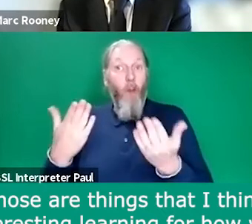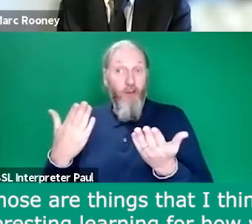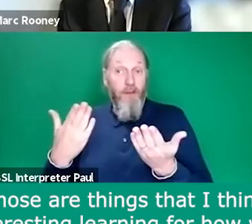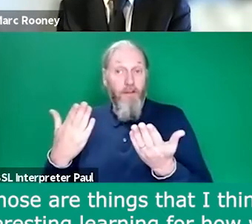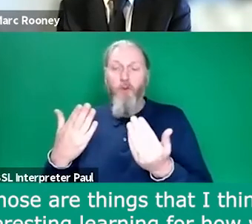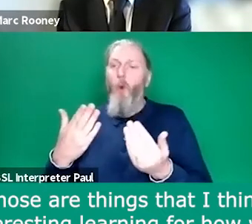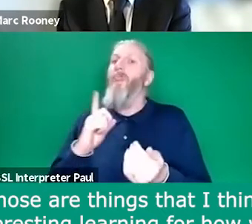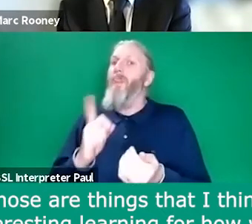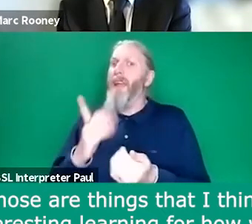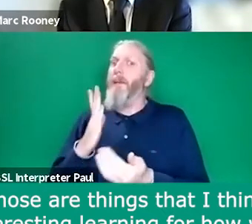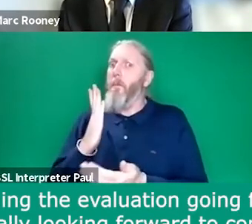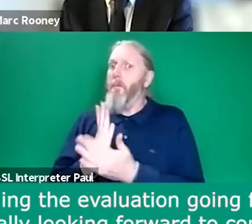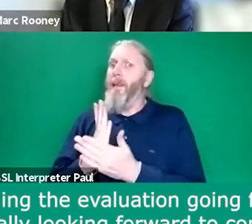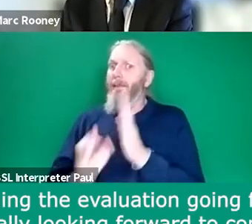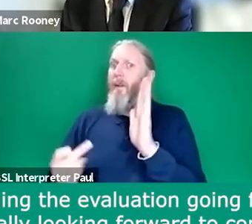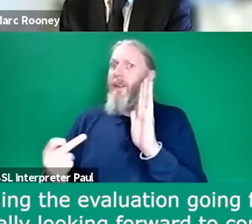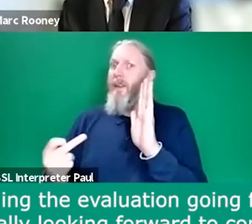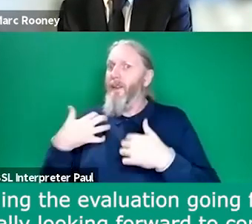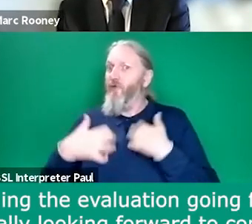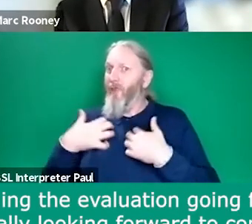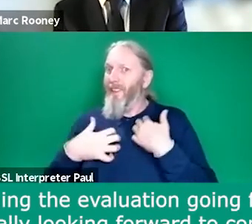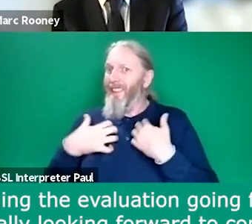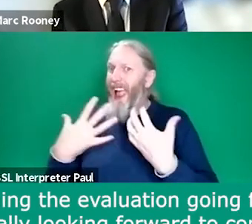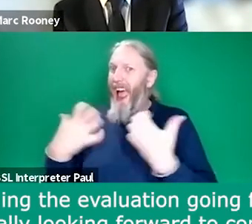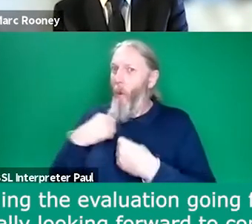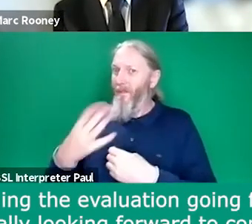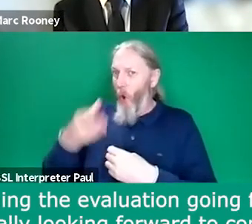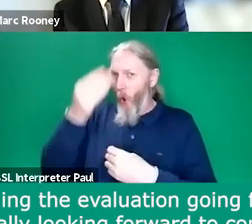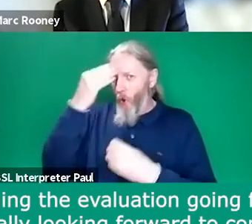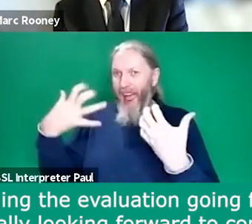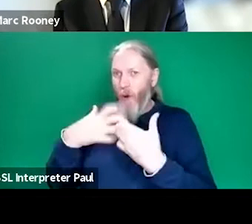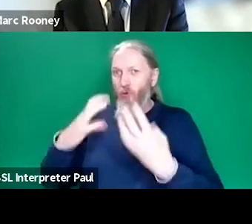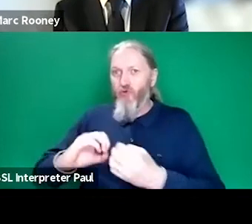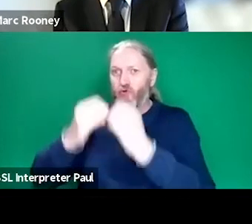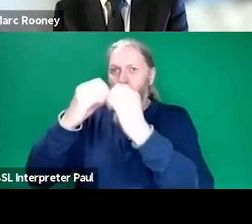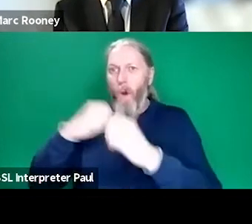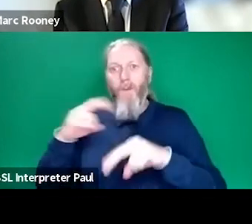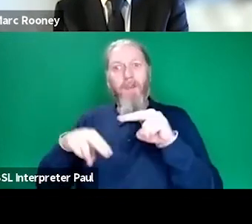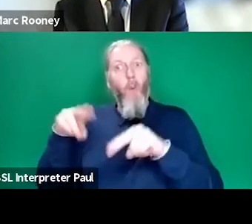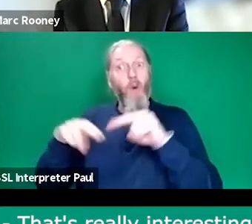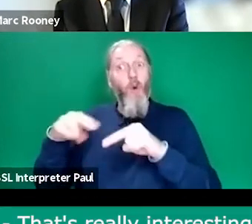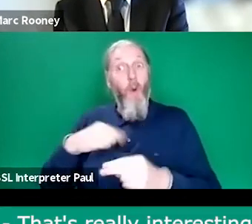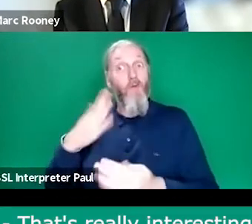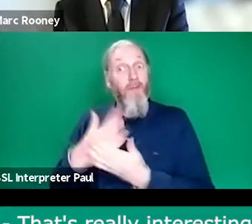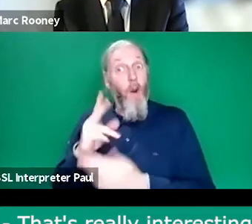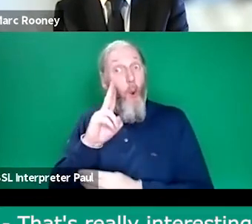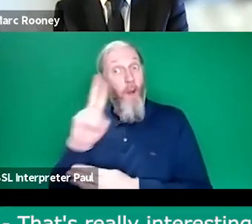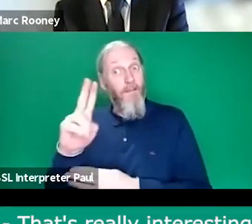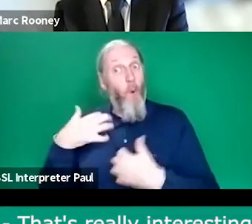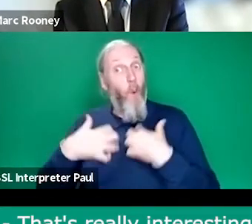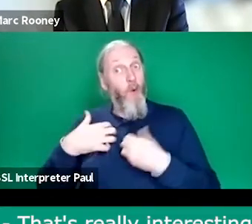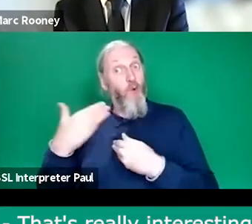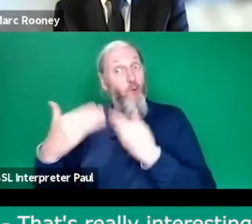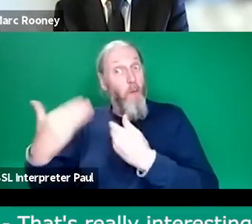of interesting learning for how we're designing the evaluation going forward, and really, really looking forward to continuing it. That's really